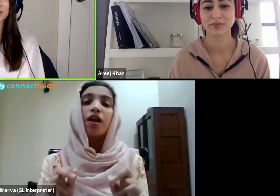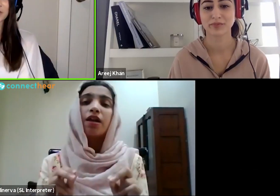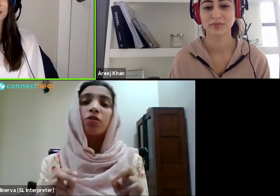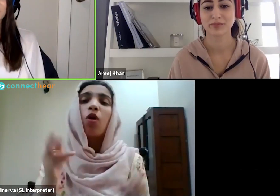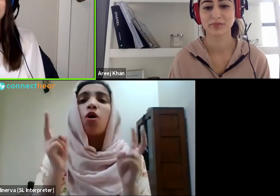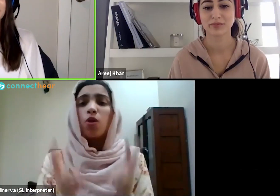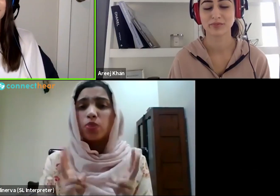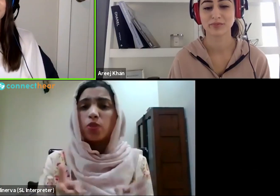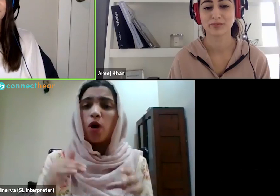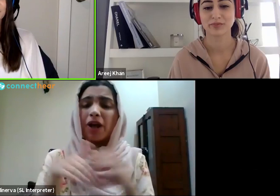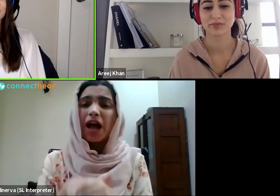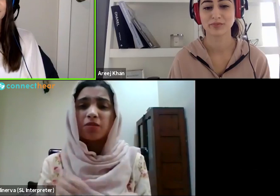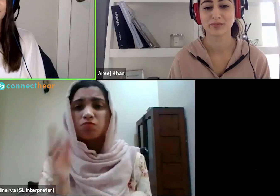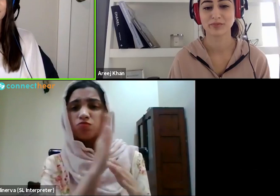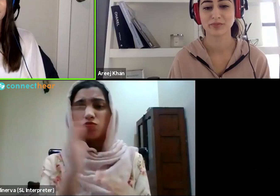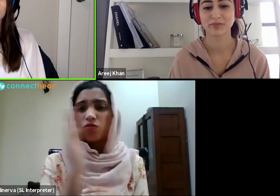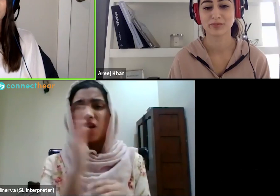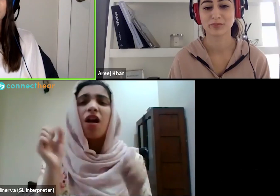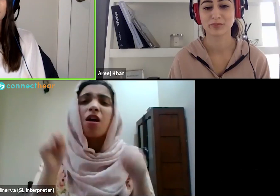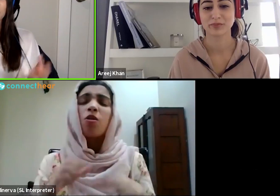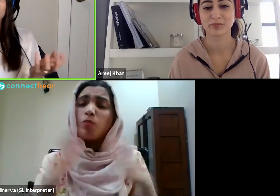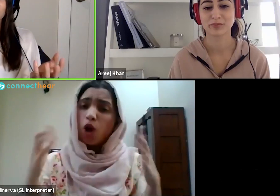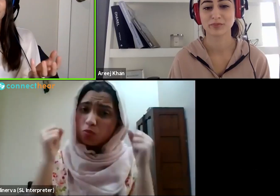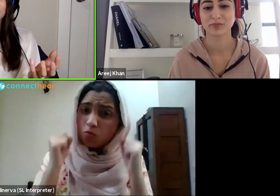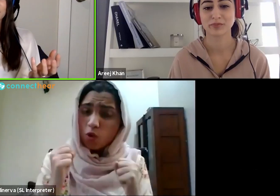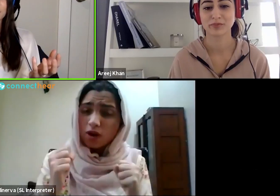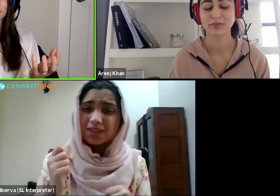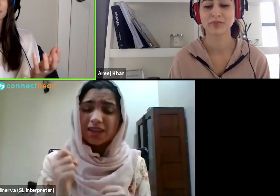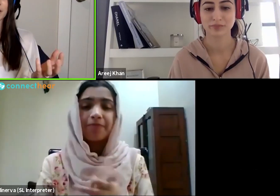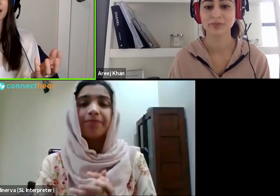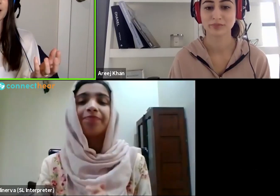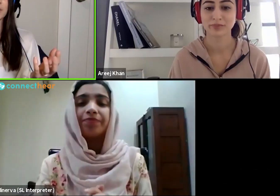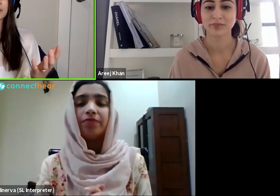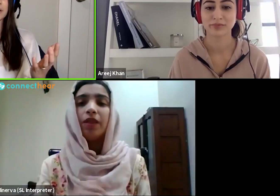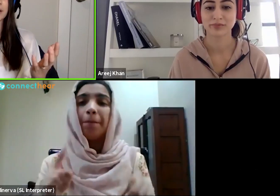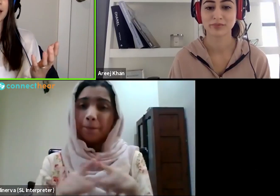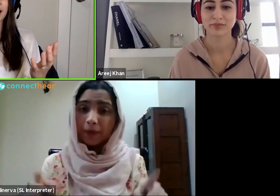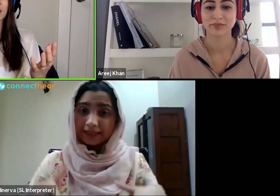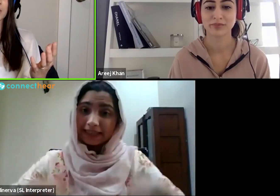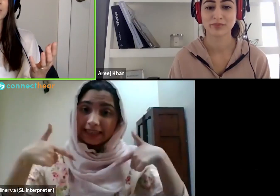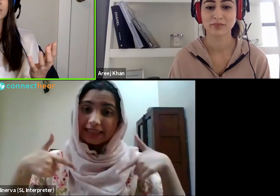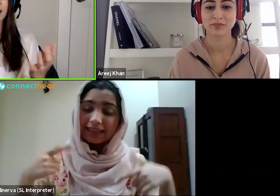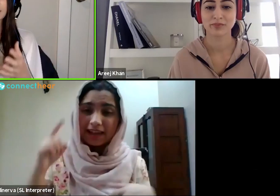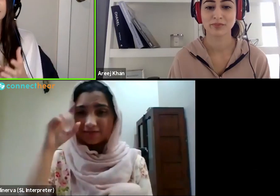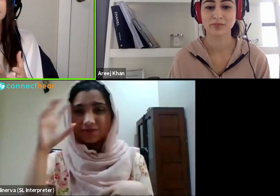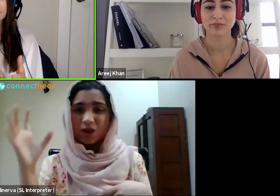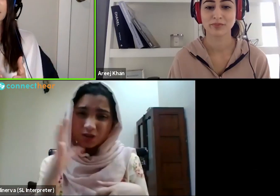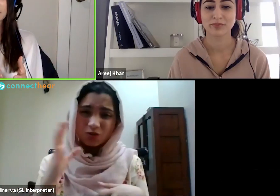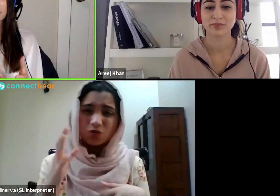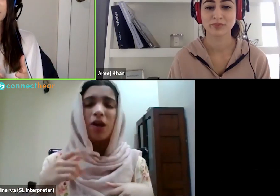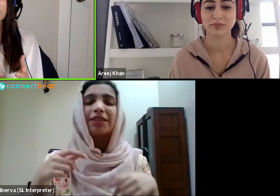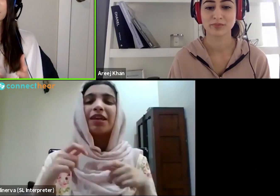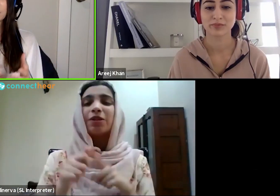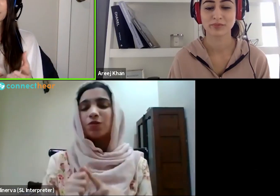been a life journey that I've really enjoyed, just figuring out how my identity is